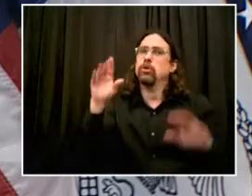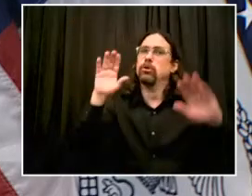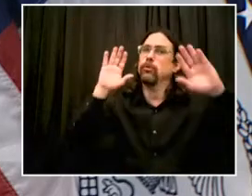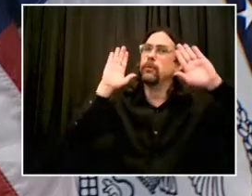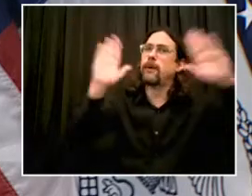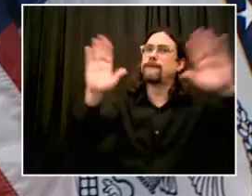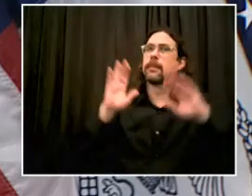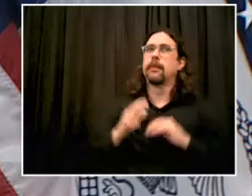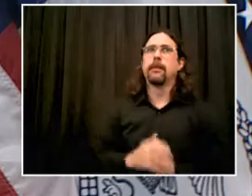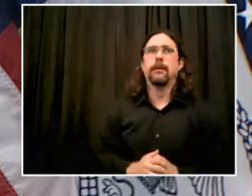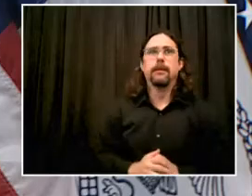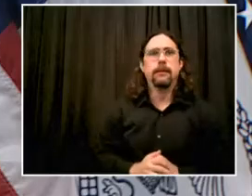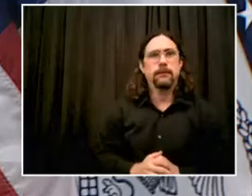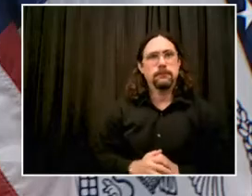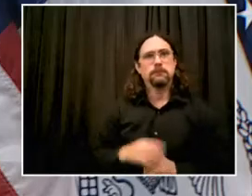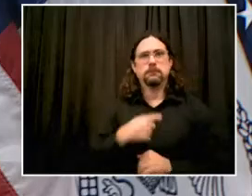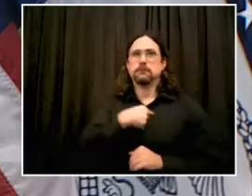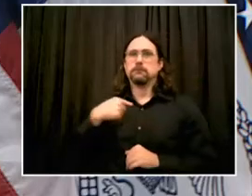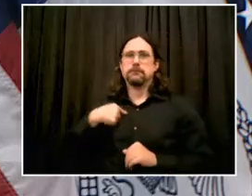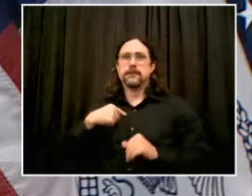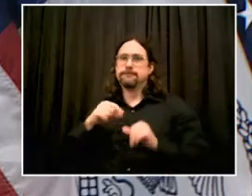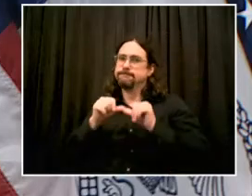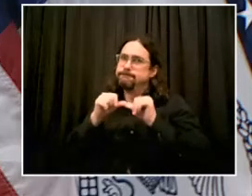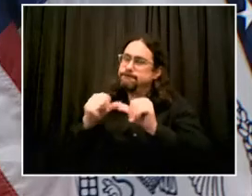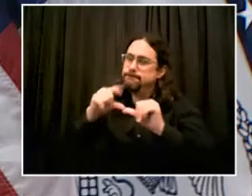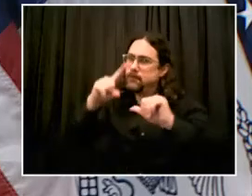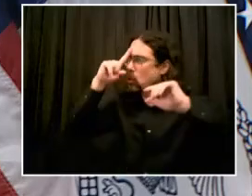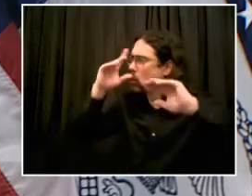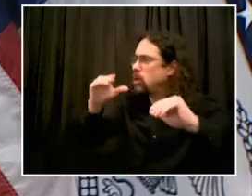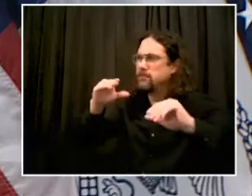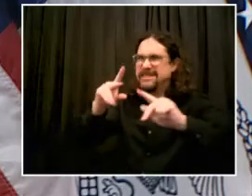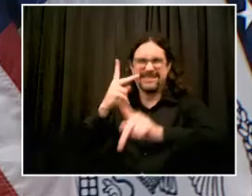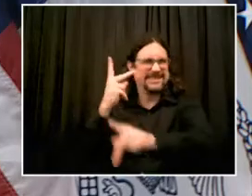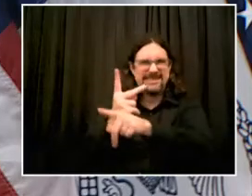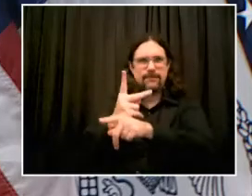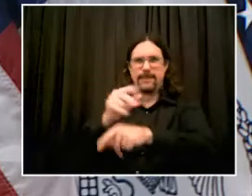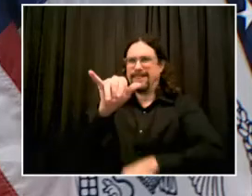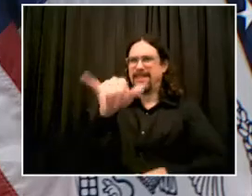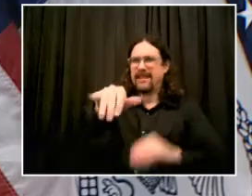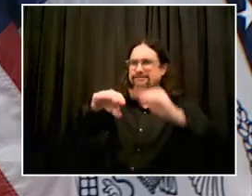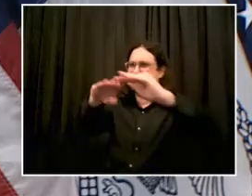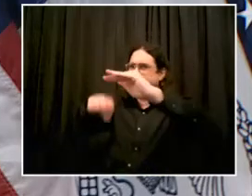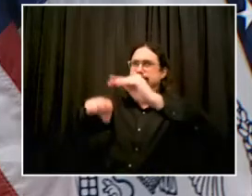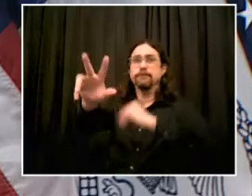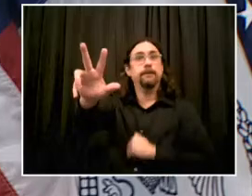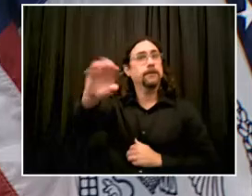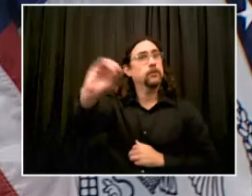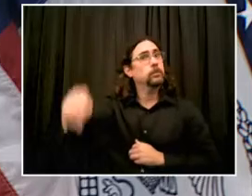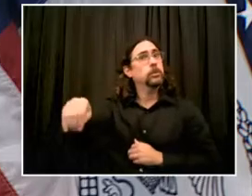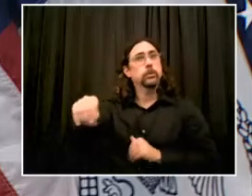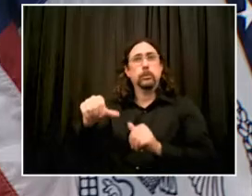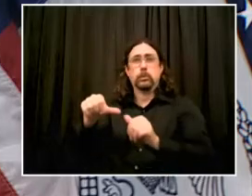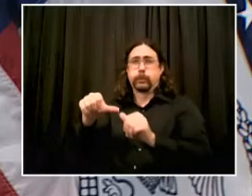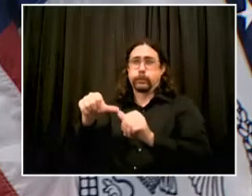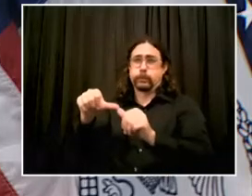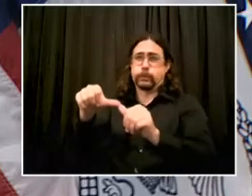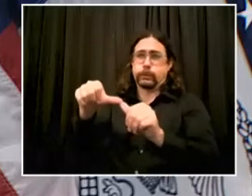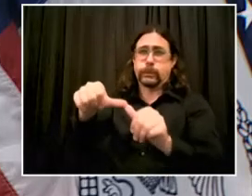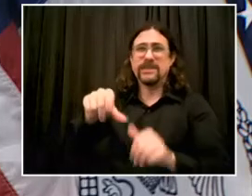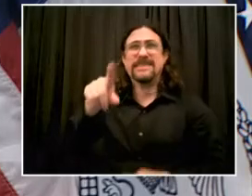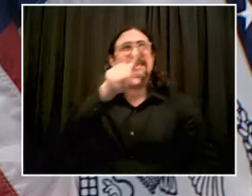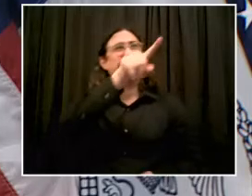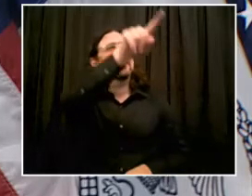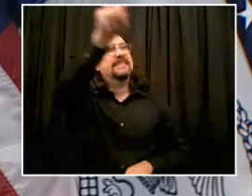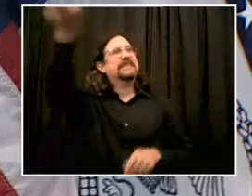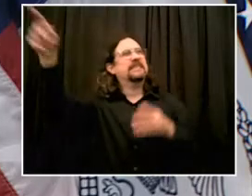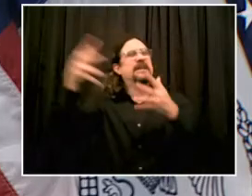It is not encouraging. The lack of federal support. We still don't know if there's going to be a stimulus. We certainly haven't seen the federal support